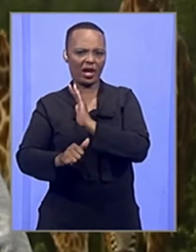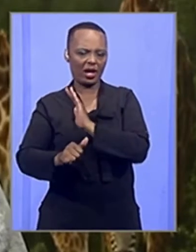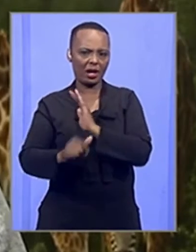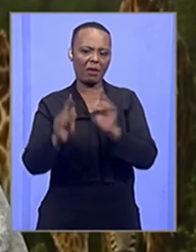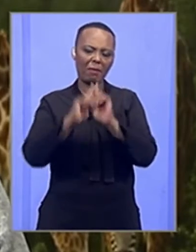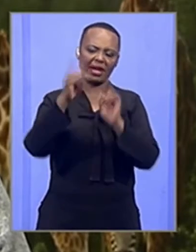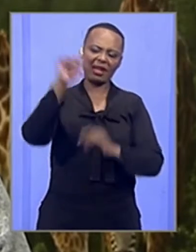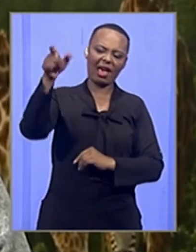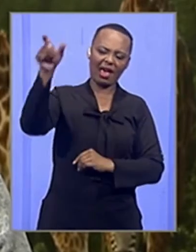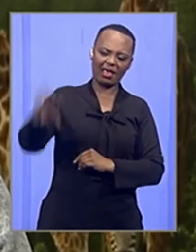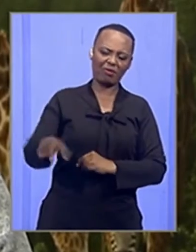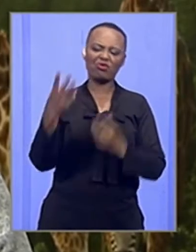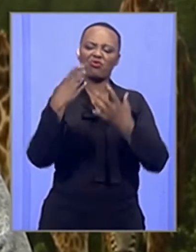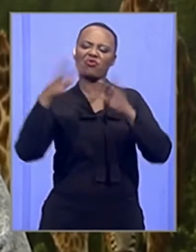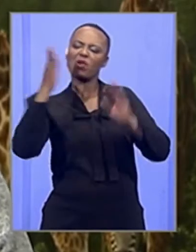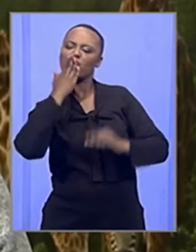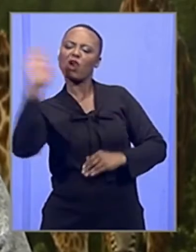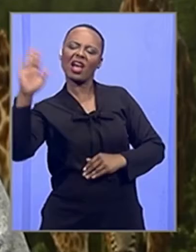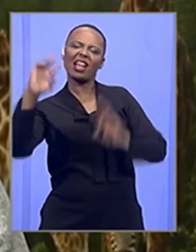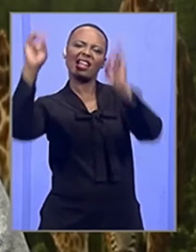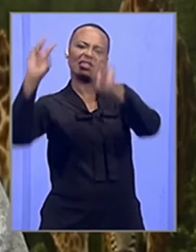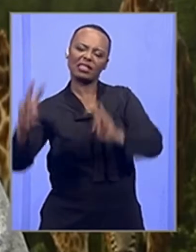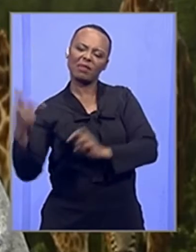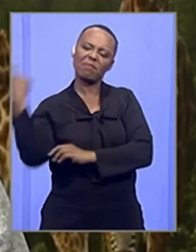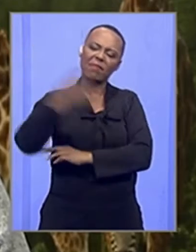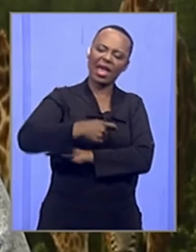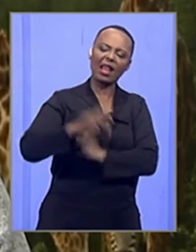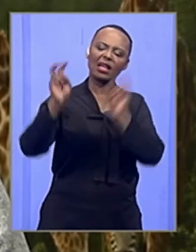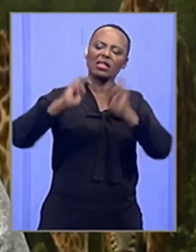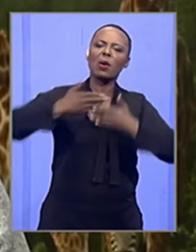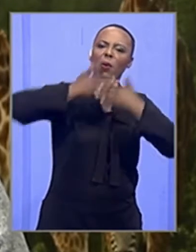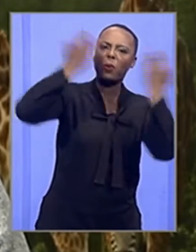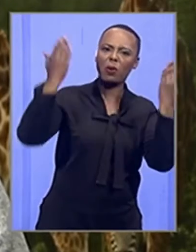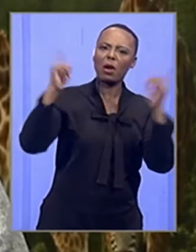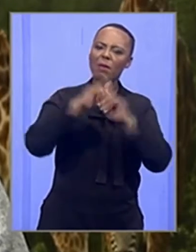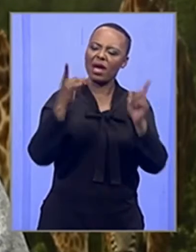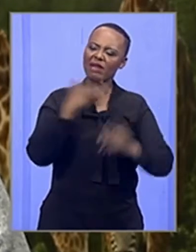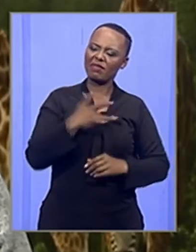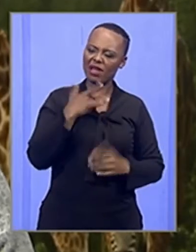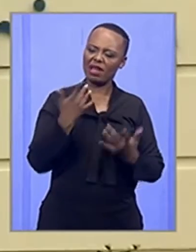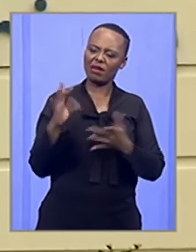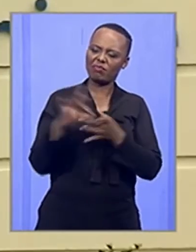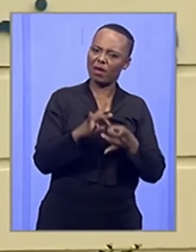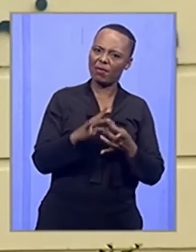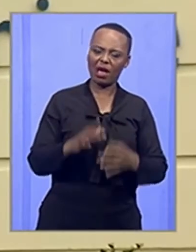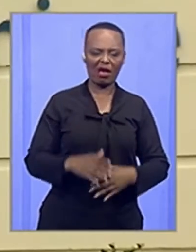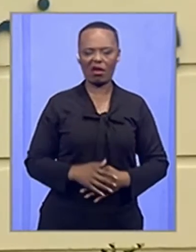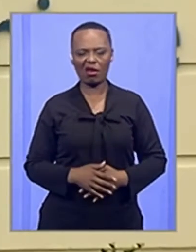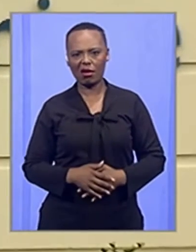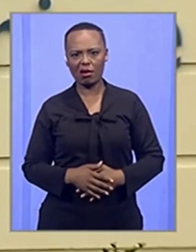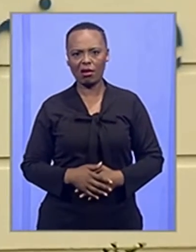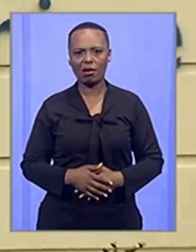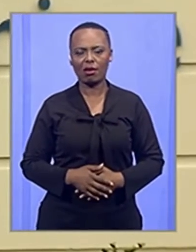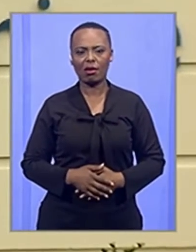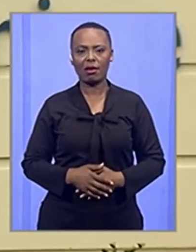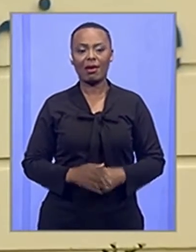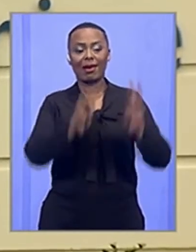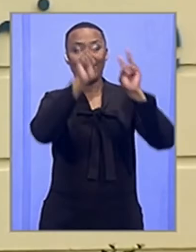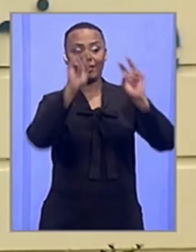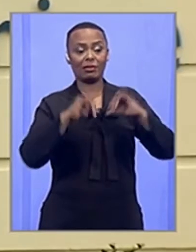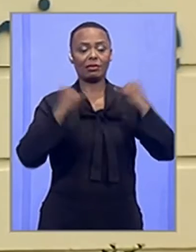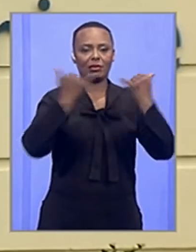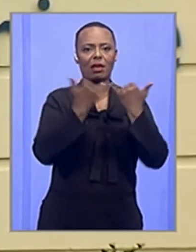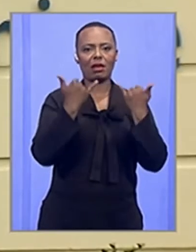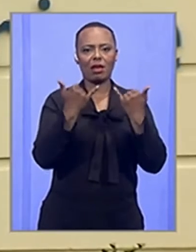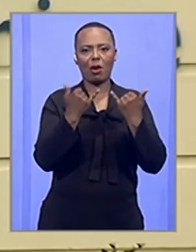then somebody else is just not paying for electricity, but yet they feel entitled to it. Setlamo seno se se mo mathateng se